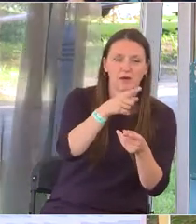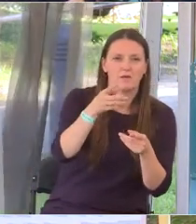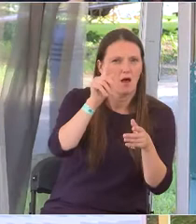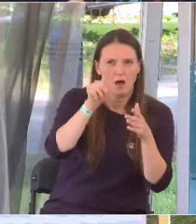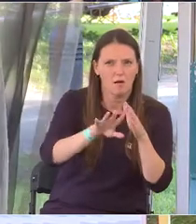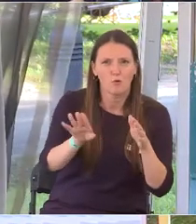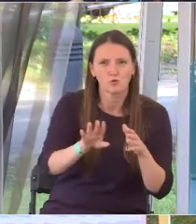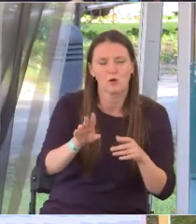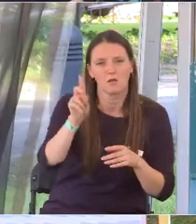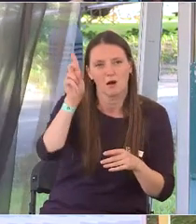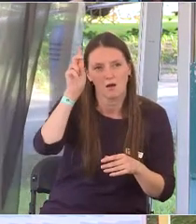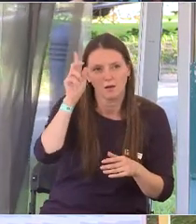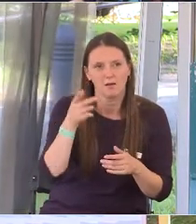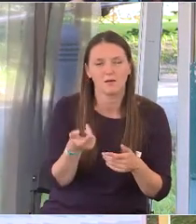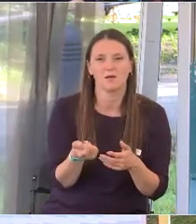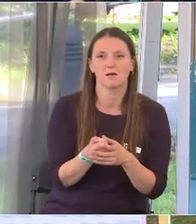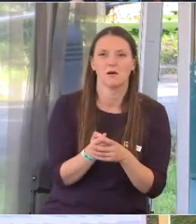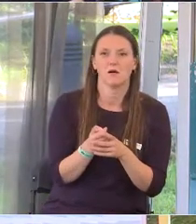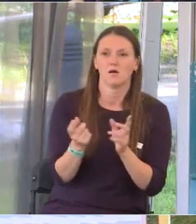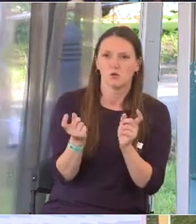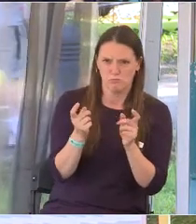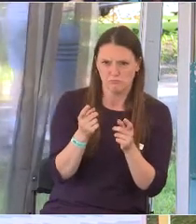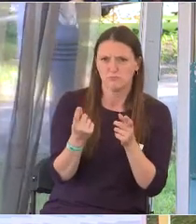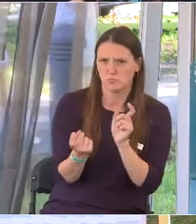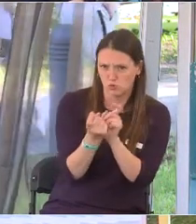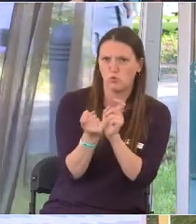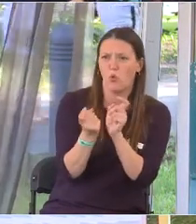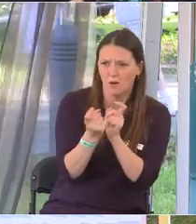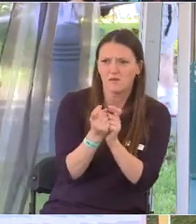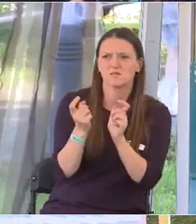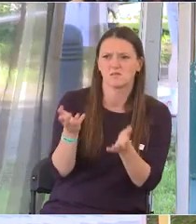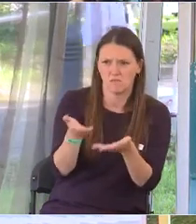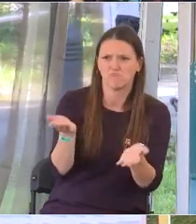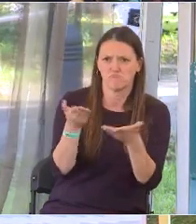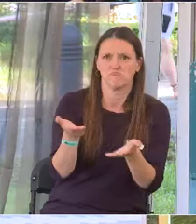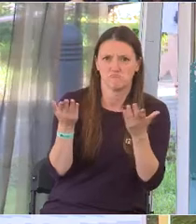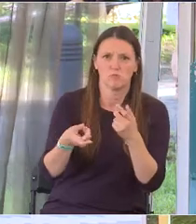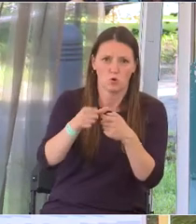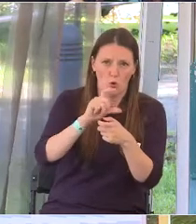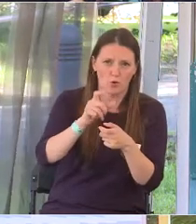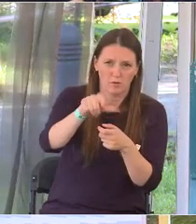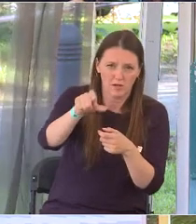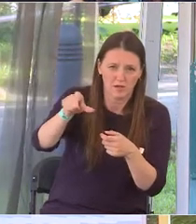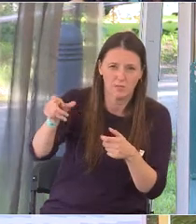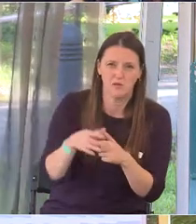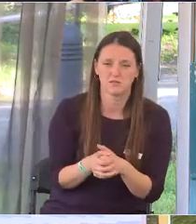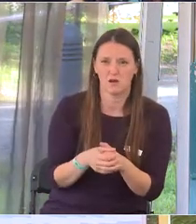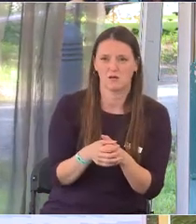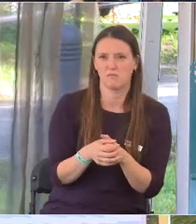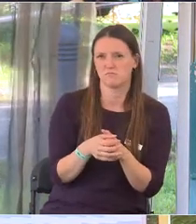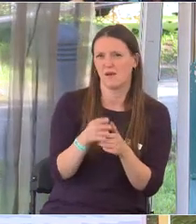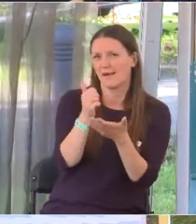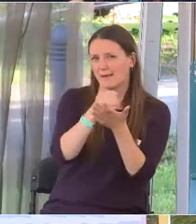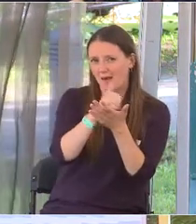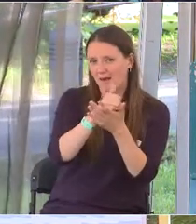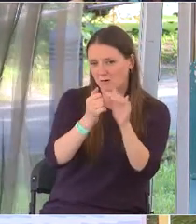make you into conflict with your fellow citizens, whether this is under immigration, or whether this is about same-sex marriage, or